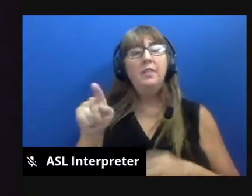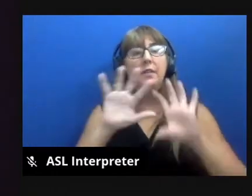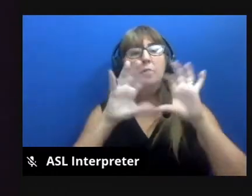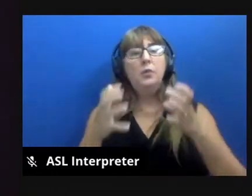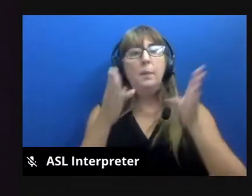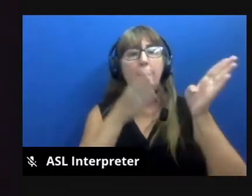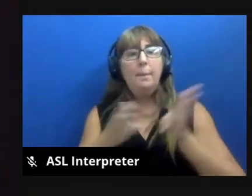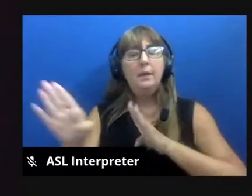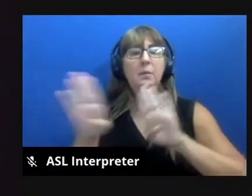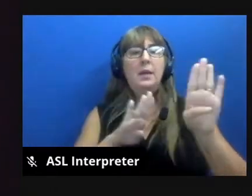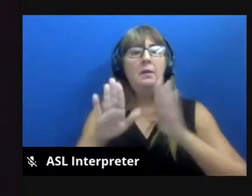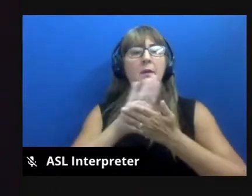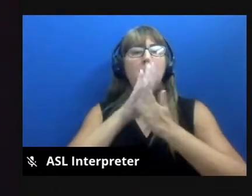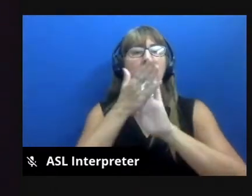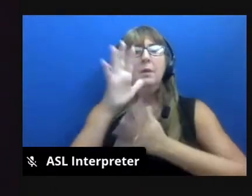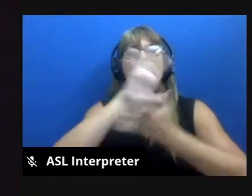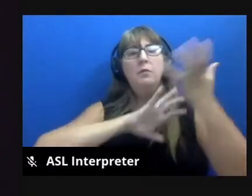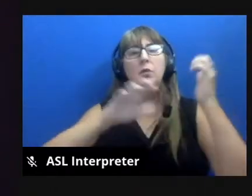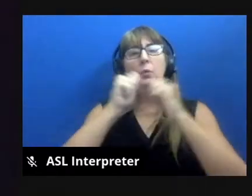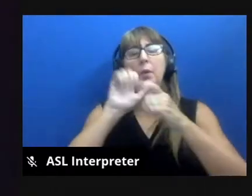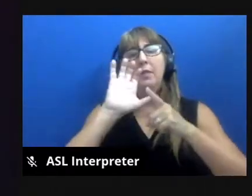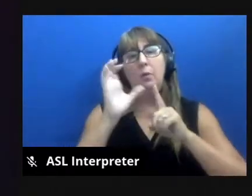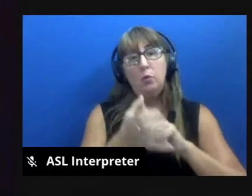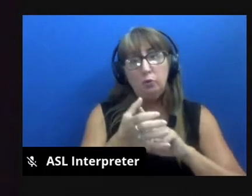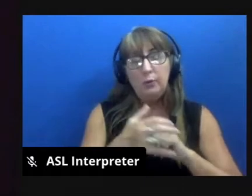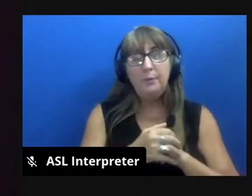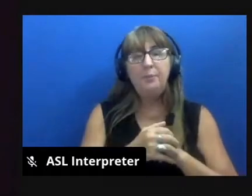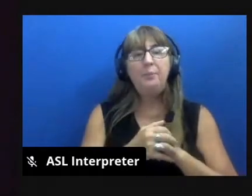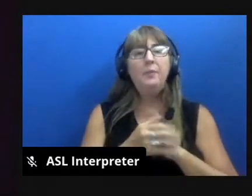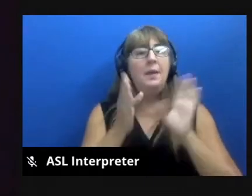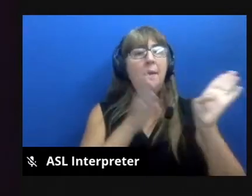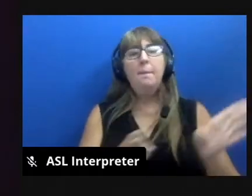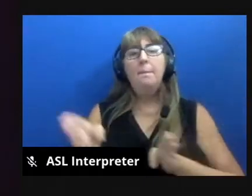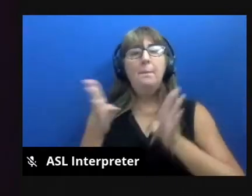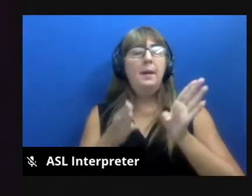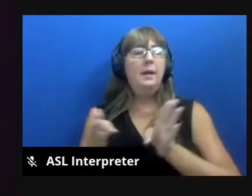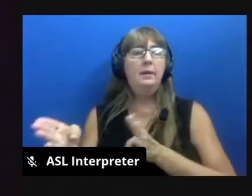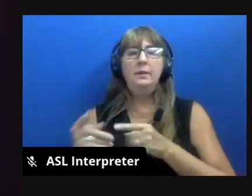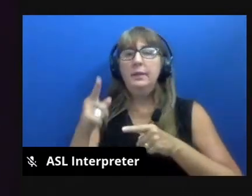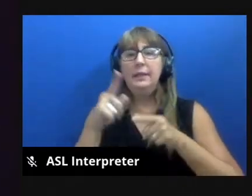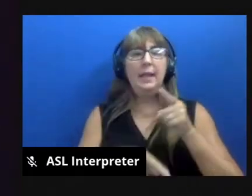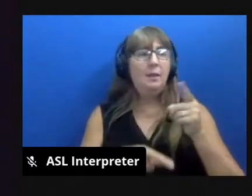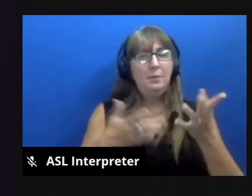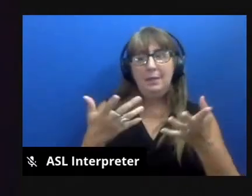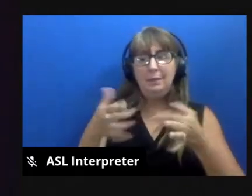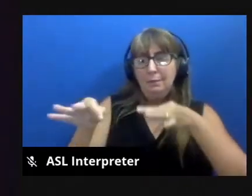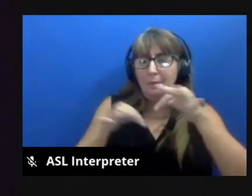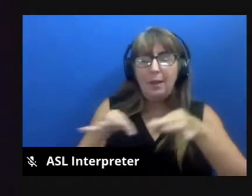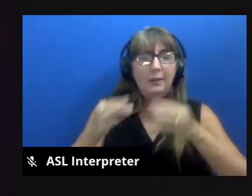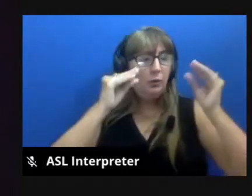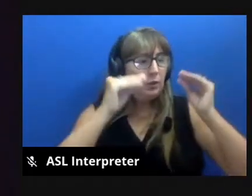confused with the culture. Patterns can't be reasoned with, they can't be taught, they can't be willfully or by sheer